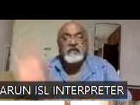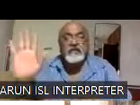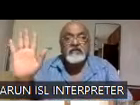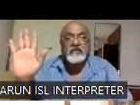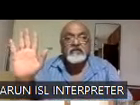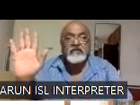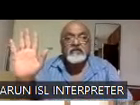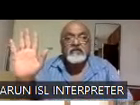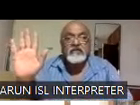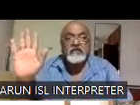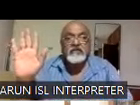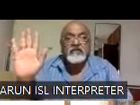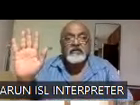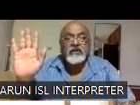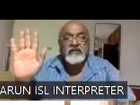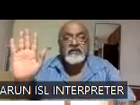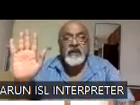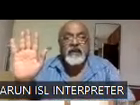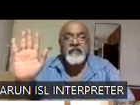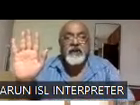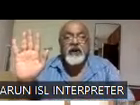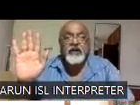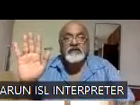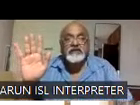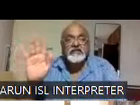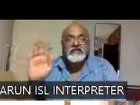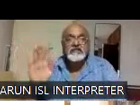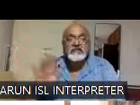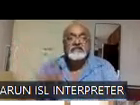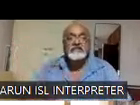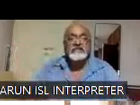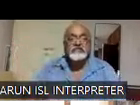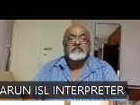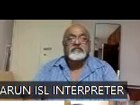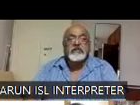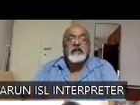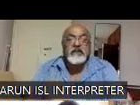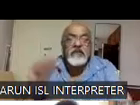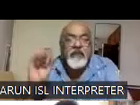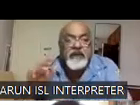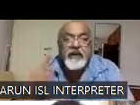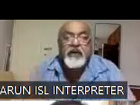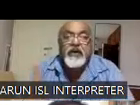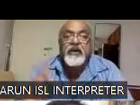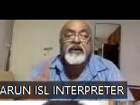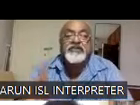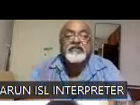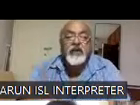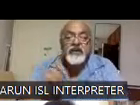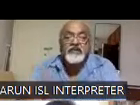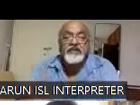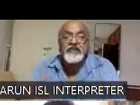National Trust. National Trust was founded in Mary India. Barua. Hello? No, Mary Barua of